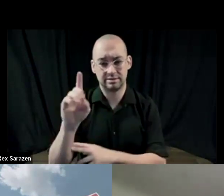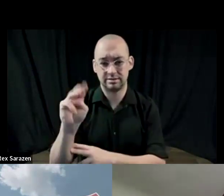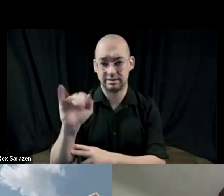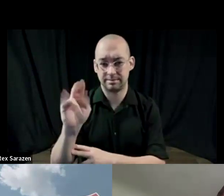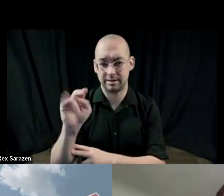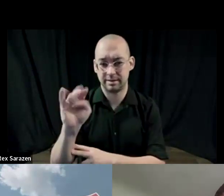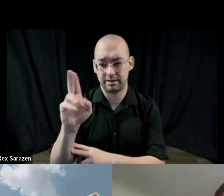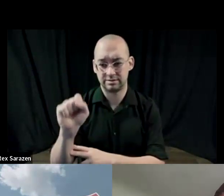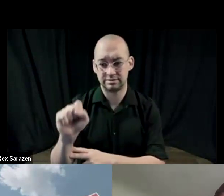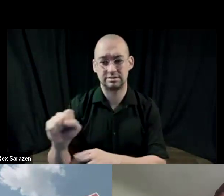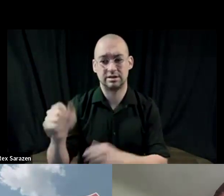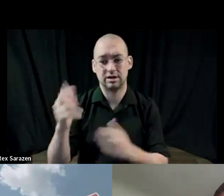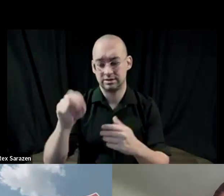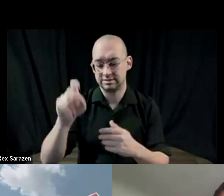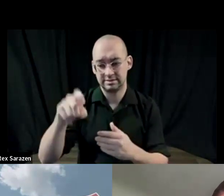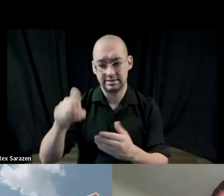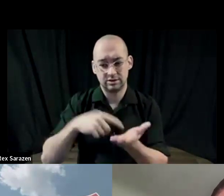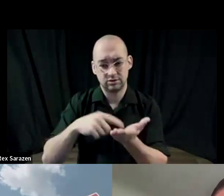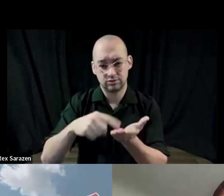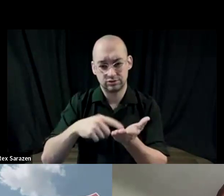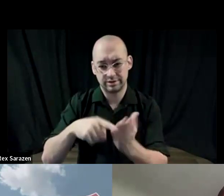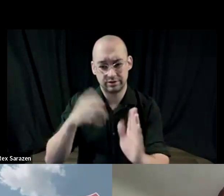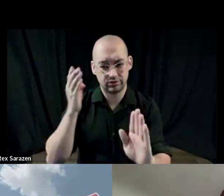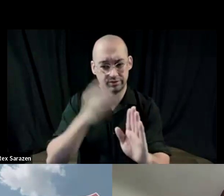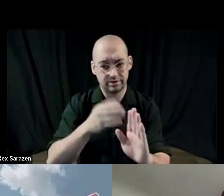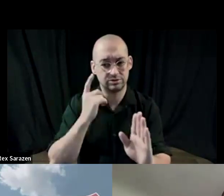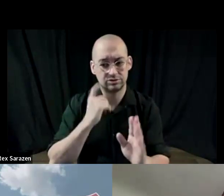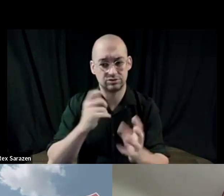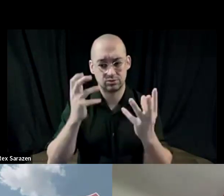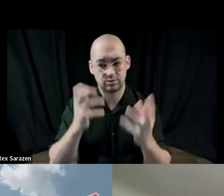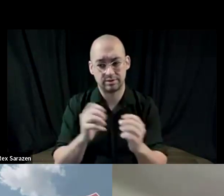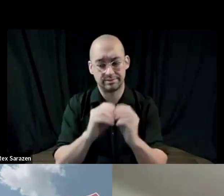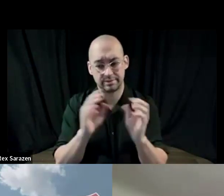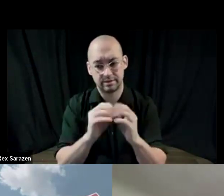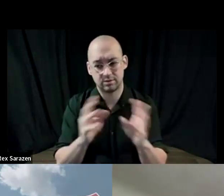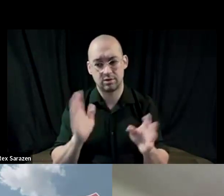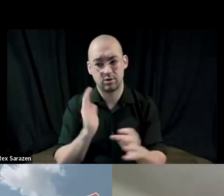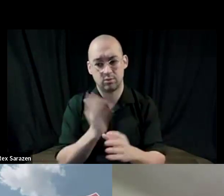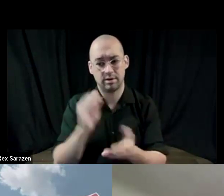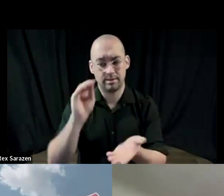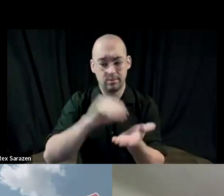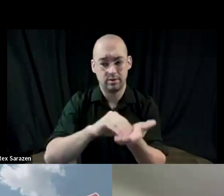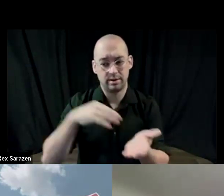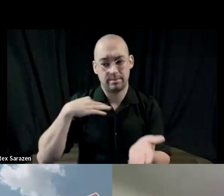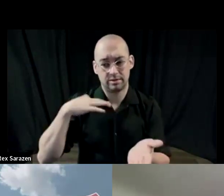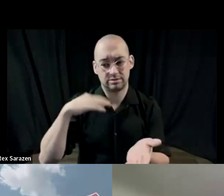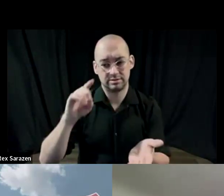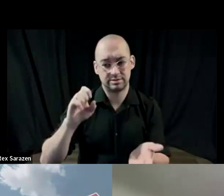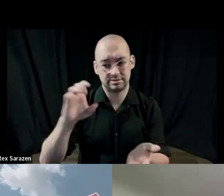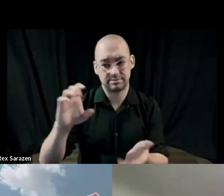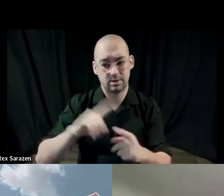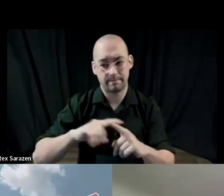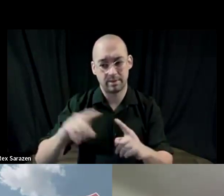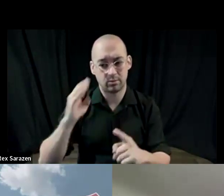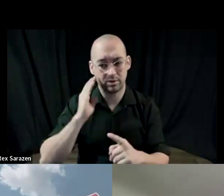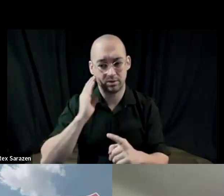do not need to have a negotiated indirect. Is that, I just want to make sure, because we put in an application in December, but we know this takes